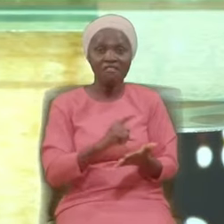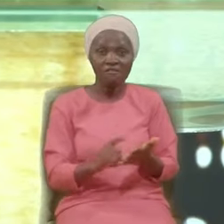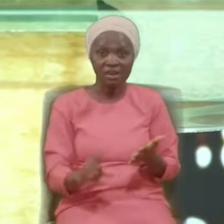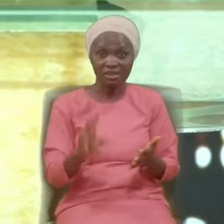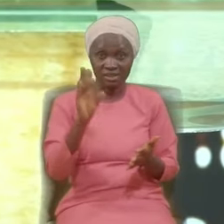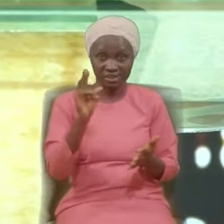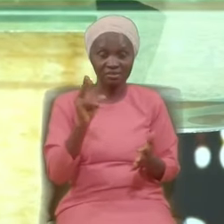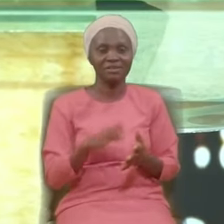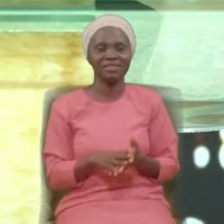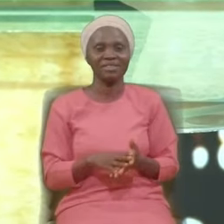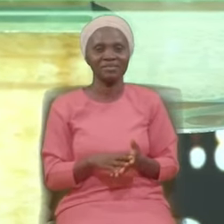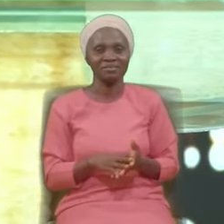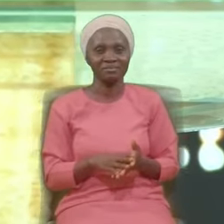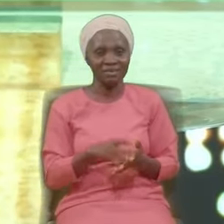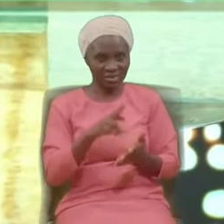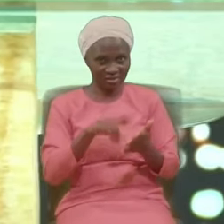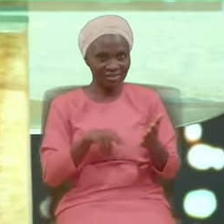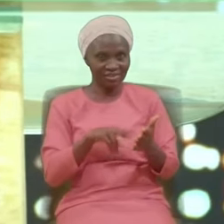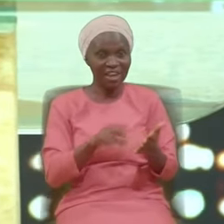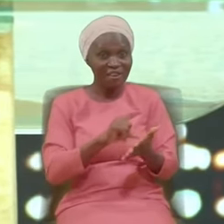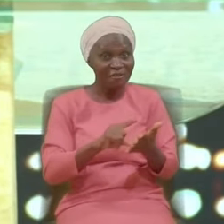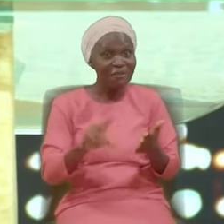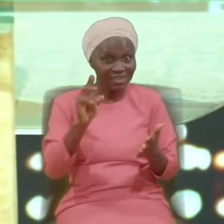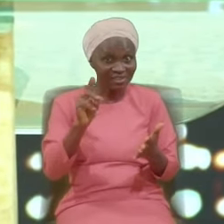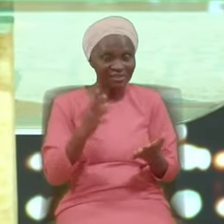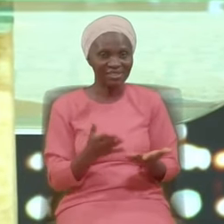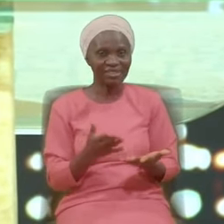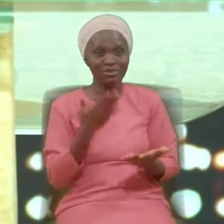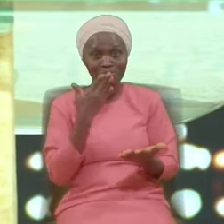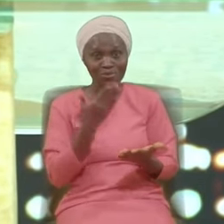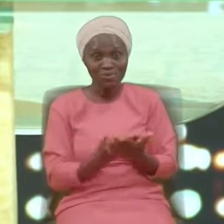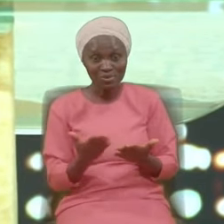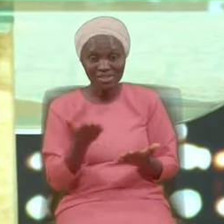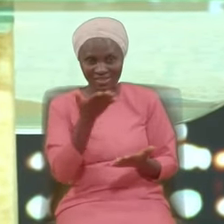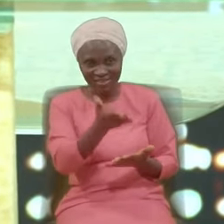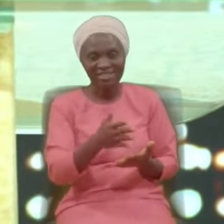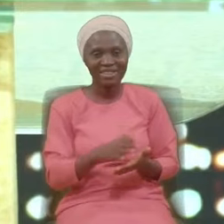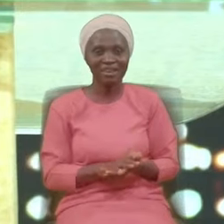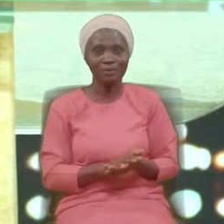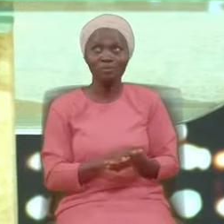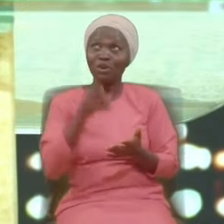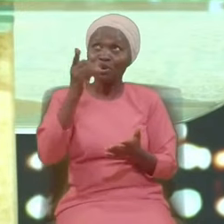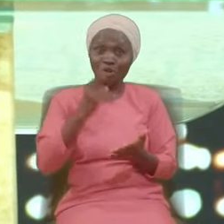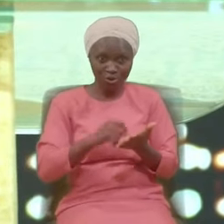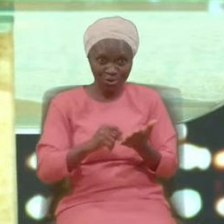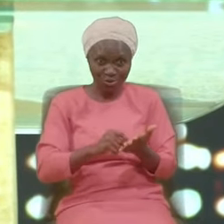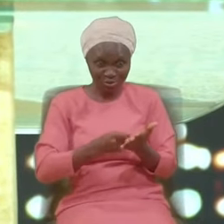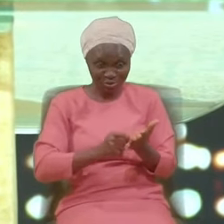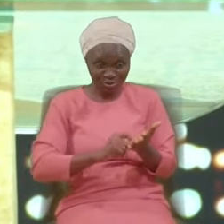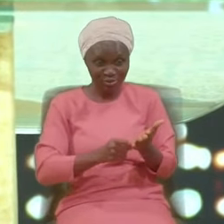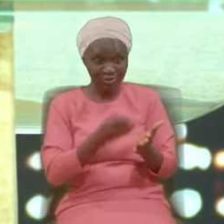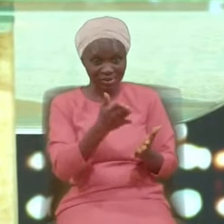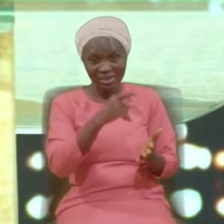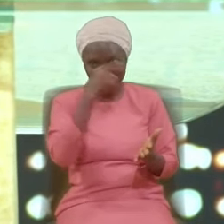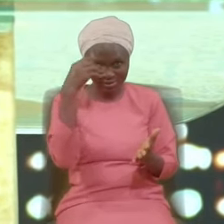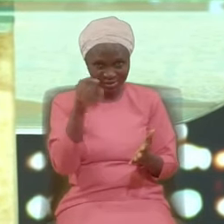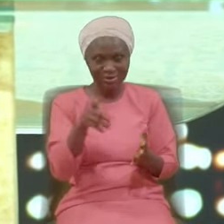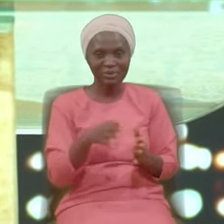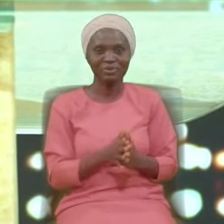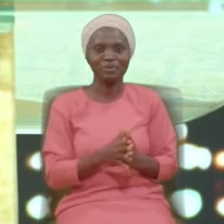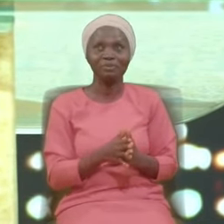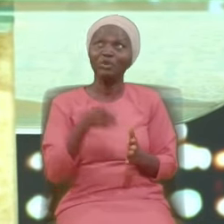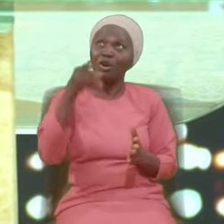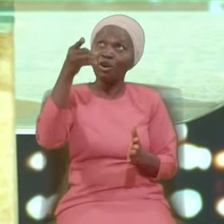Verse 17. Look at something for you here. God wrote this because of you. He put this